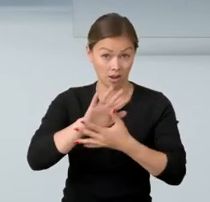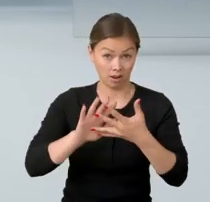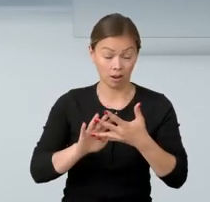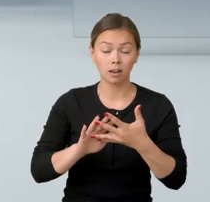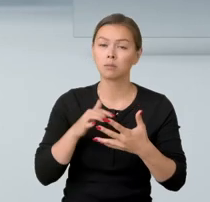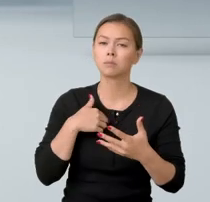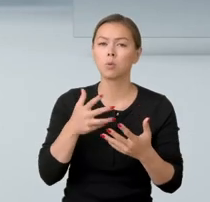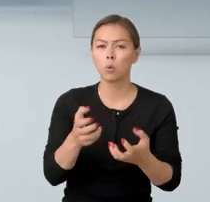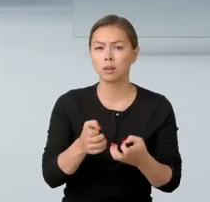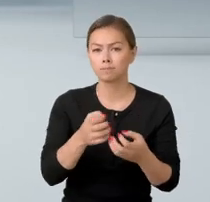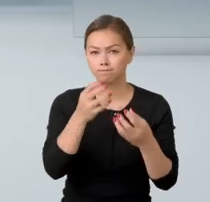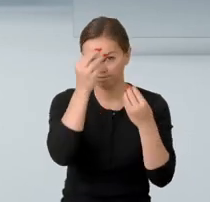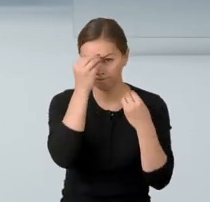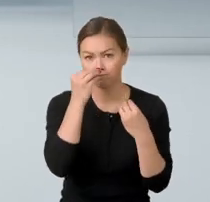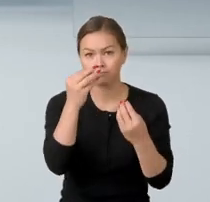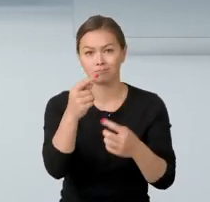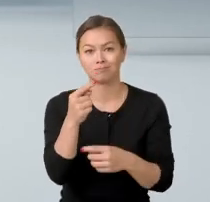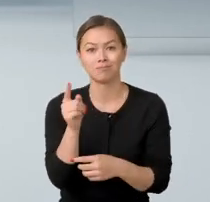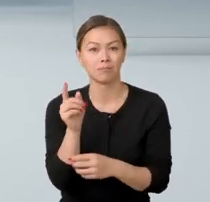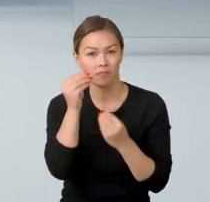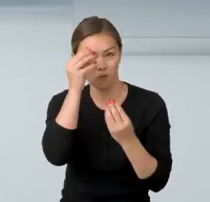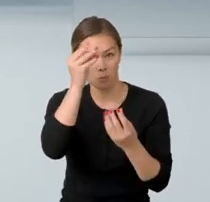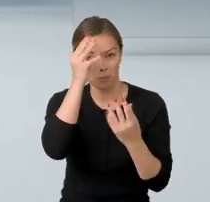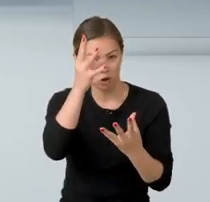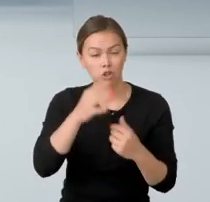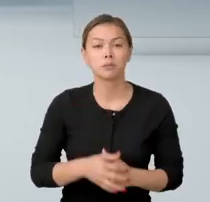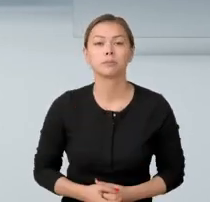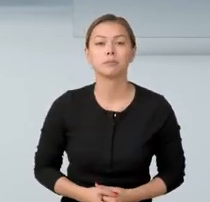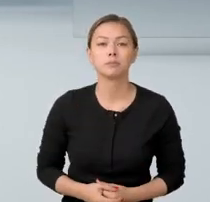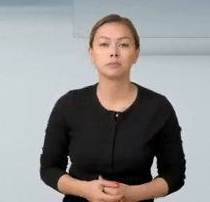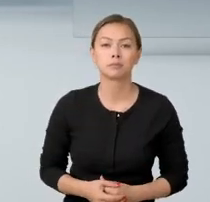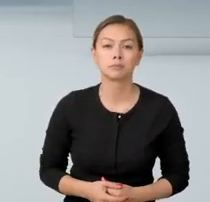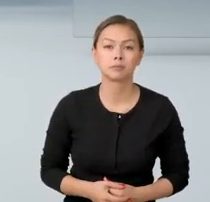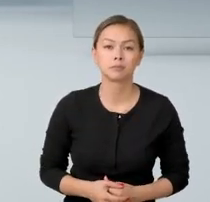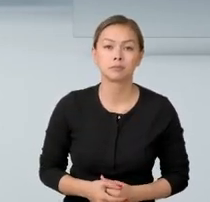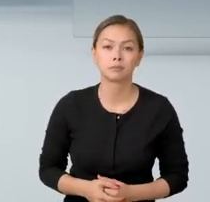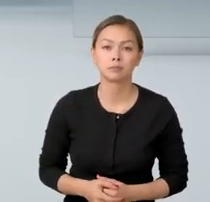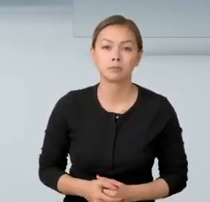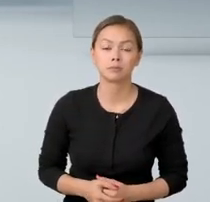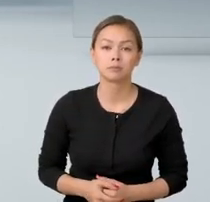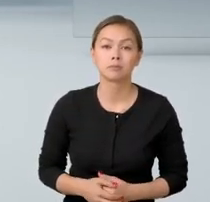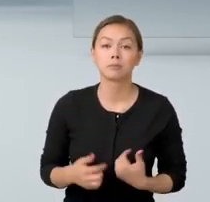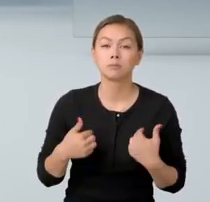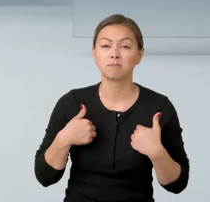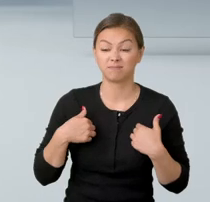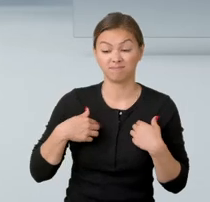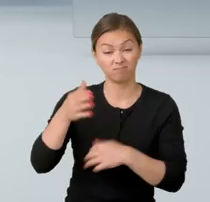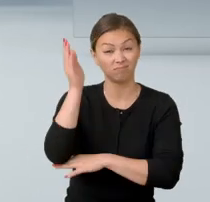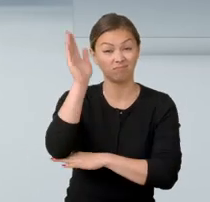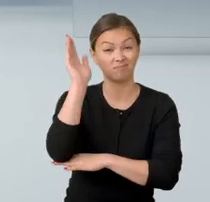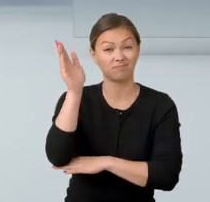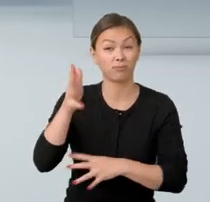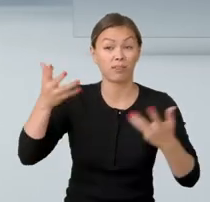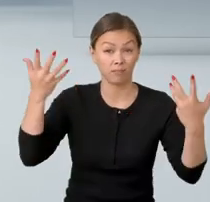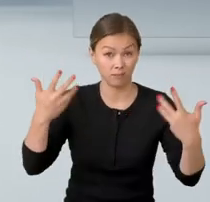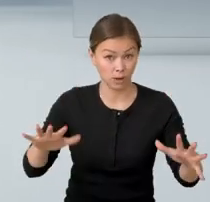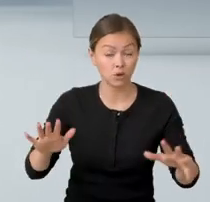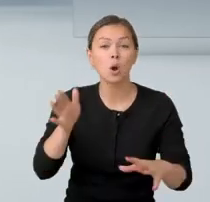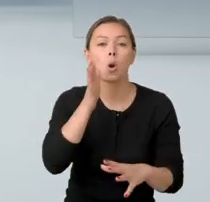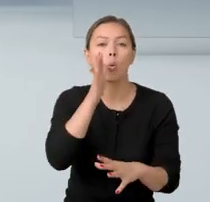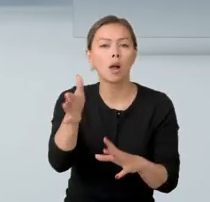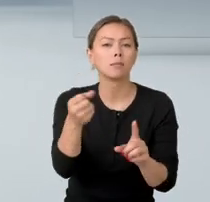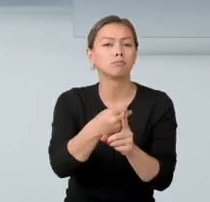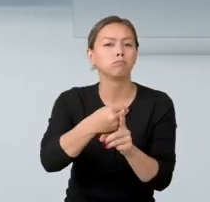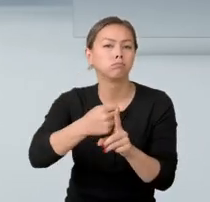to share with you this information so at the end of this presentation we will talk about the price draw we are